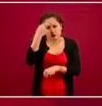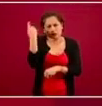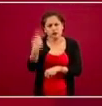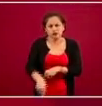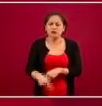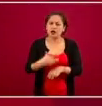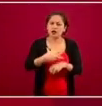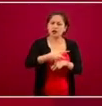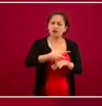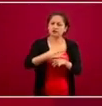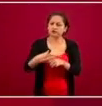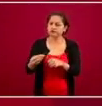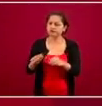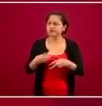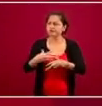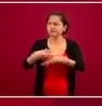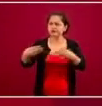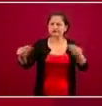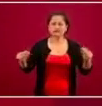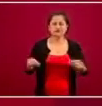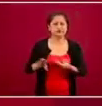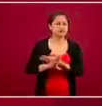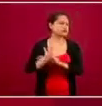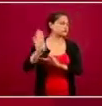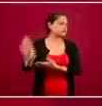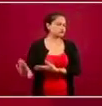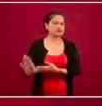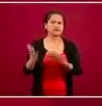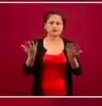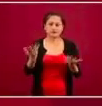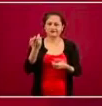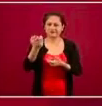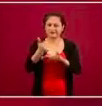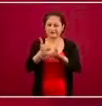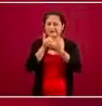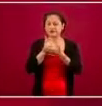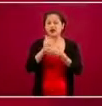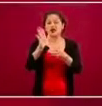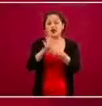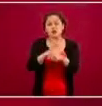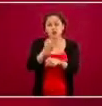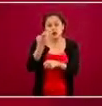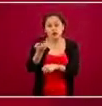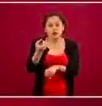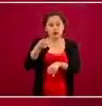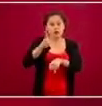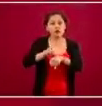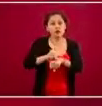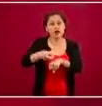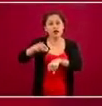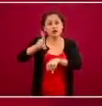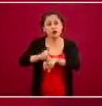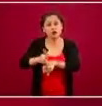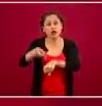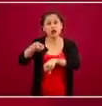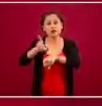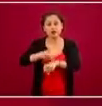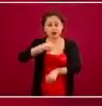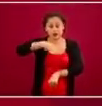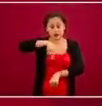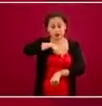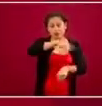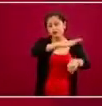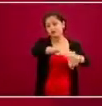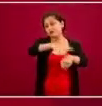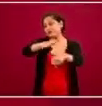all together as a people pull through this pandemic. And I